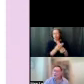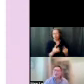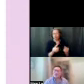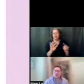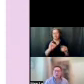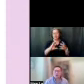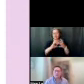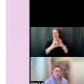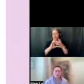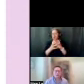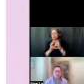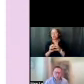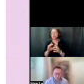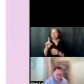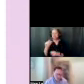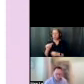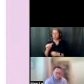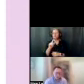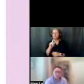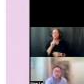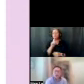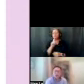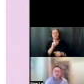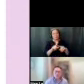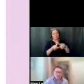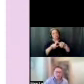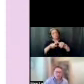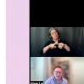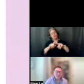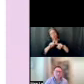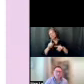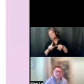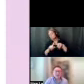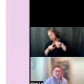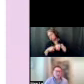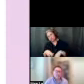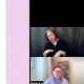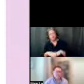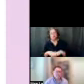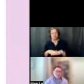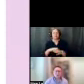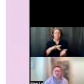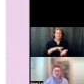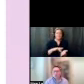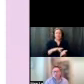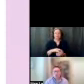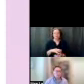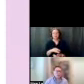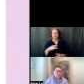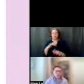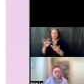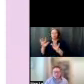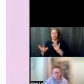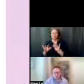It's heavy on the charitable and medical model. I know now we're reinforcing that yet again, right? We say charitable model,